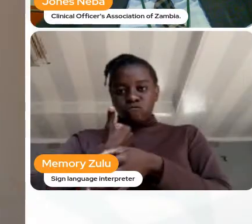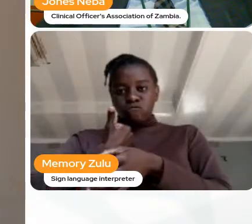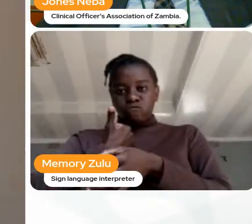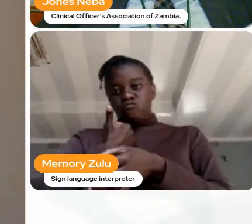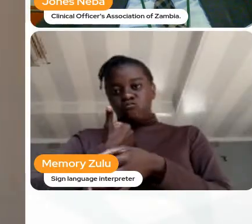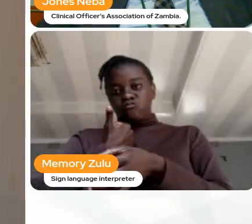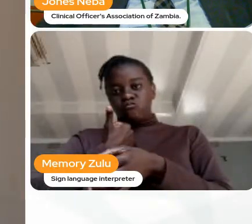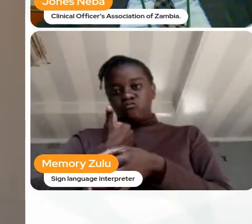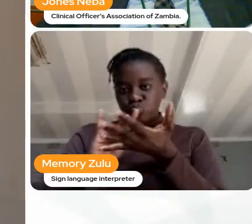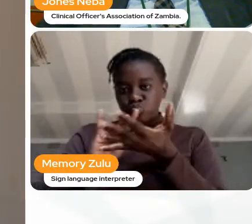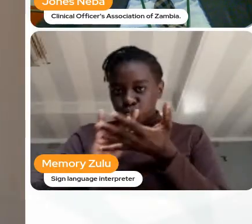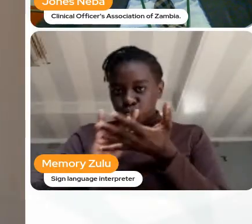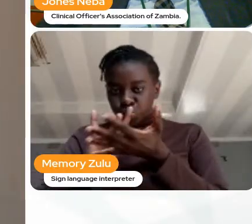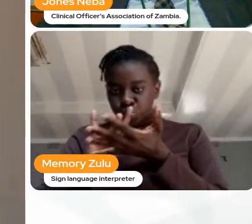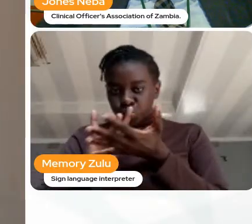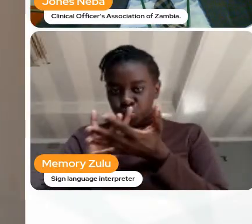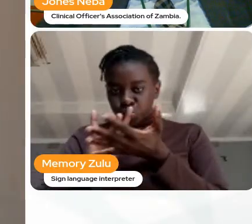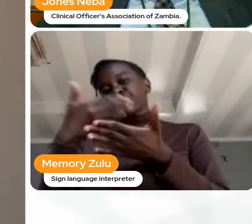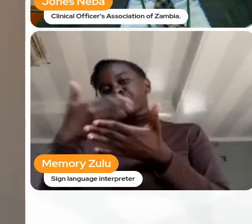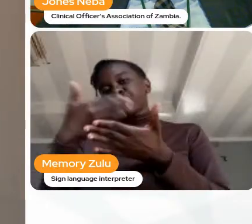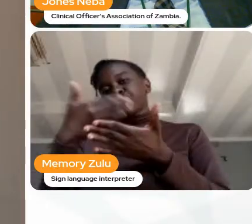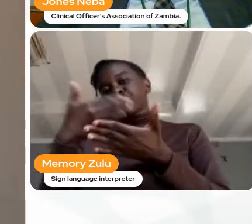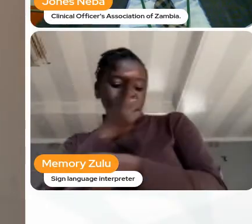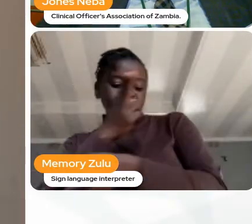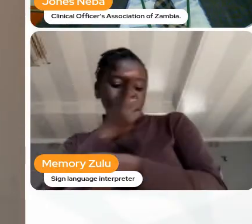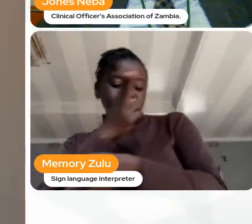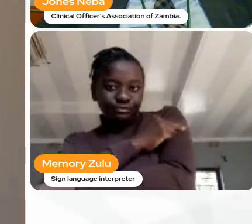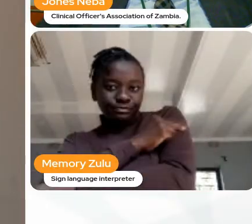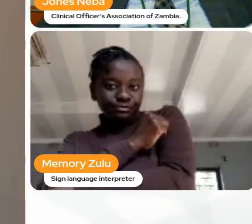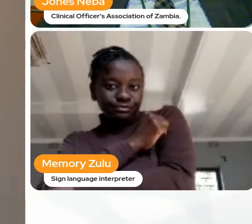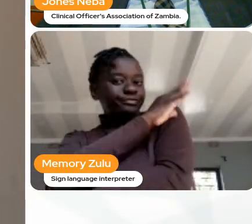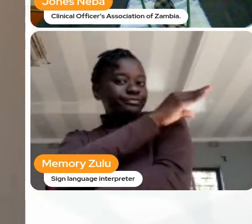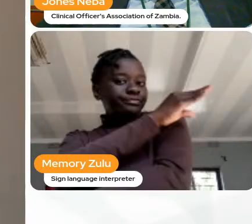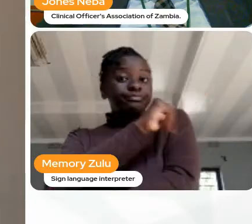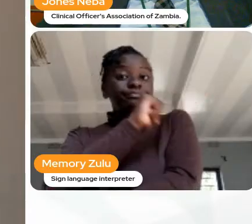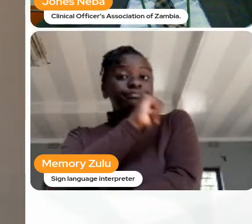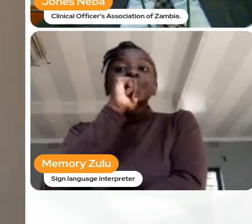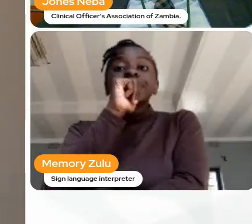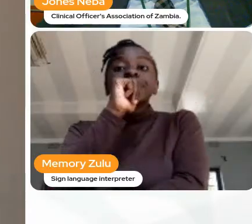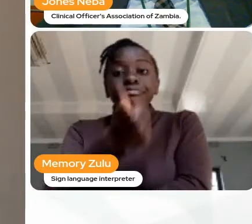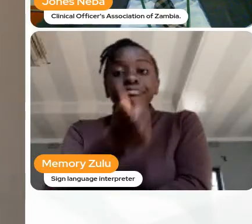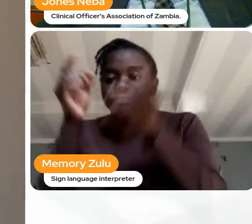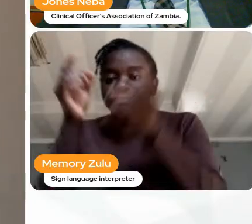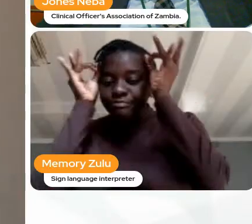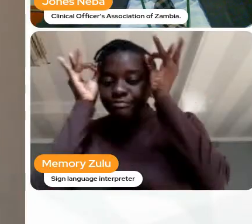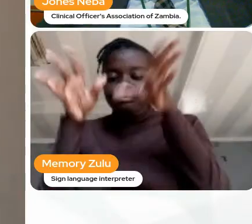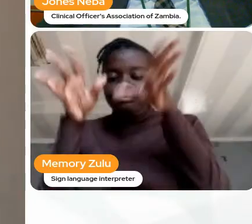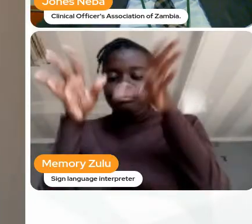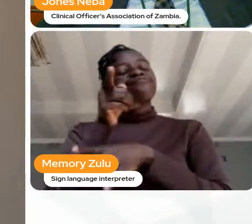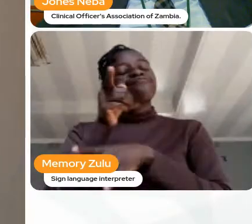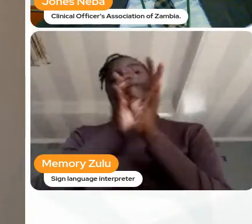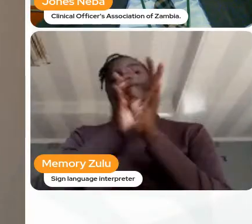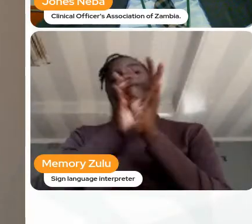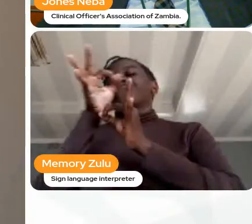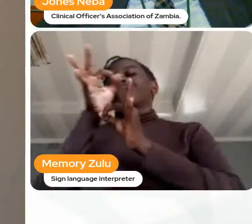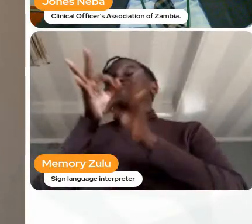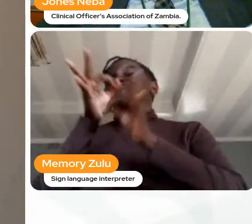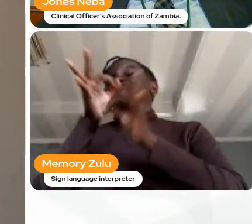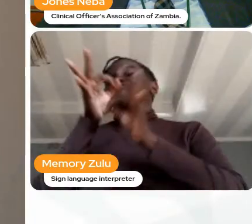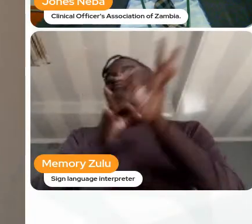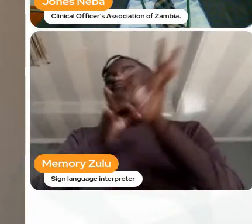out to each and every particular person who's watching, a young person, whoever it is, a guardian or whatnot. It's very